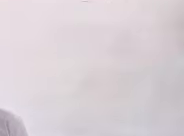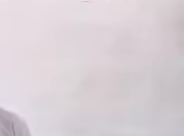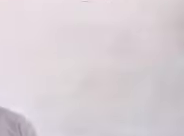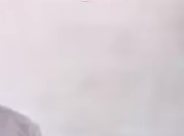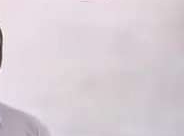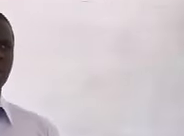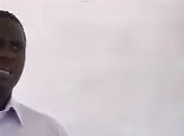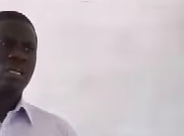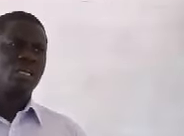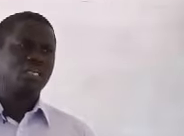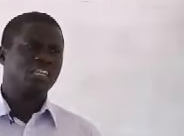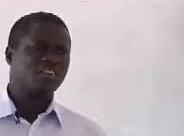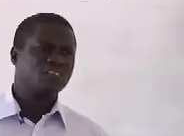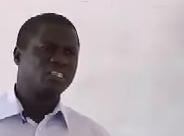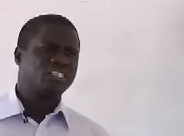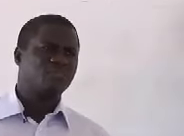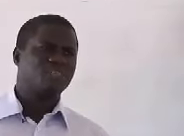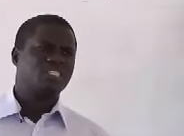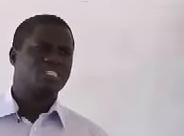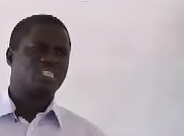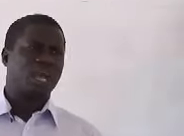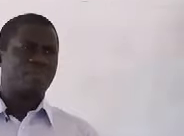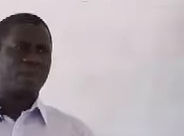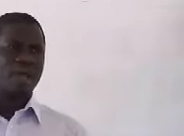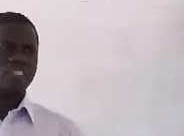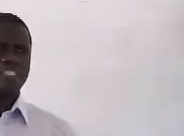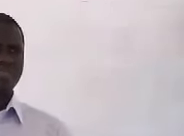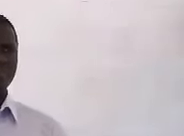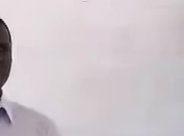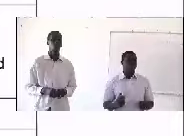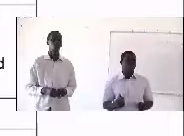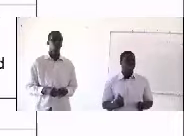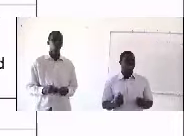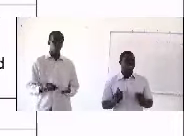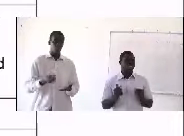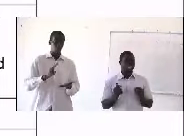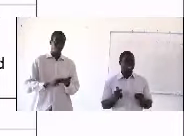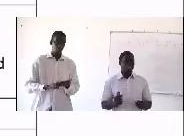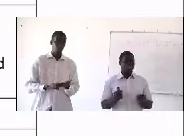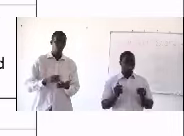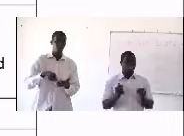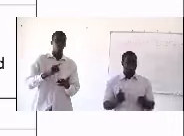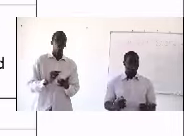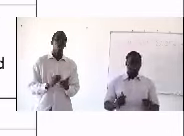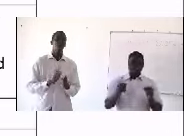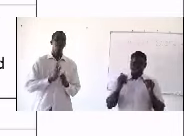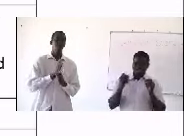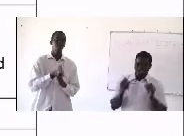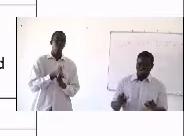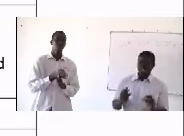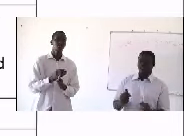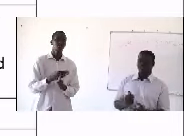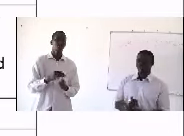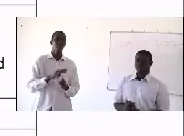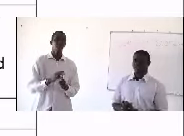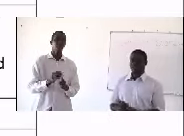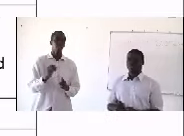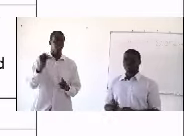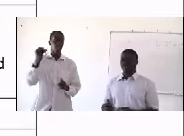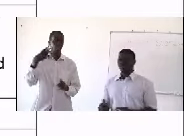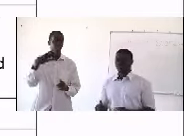now we said the nervous system messages are passed mainly as electrical impulse along the nerves.